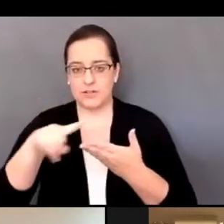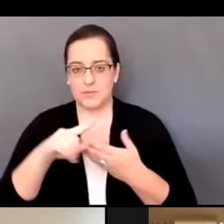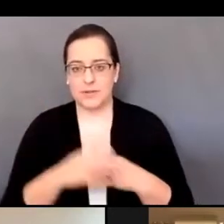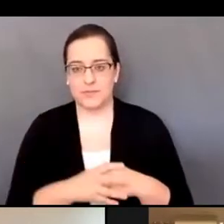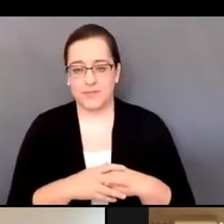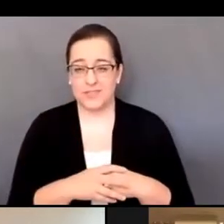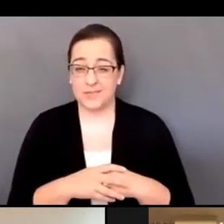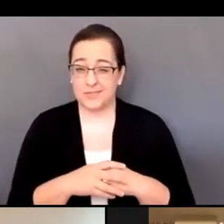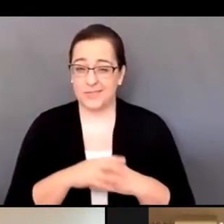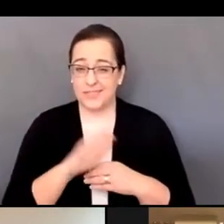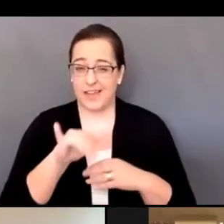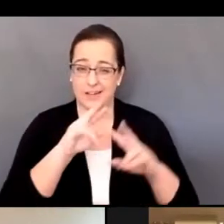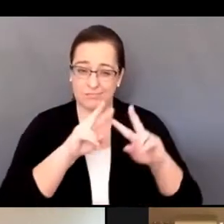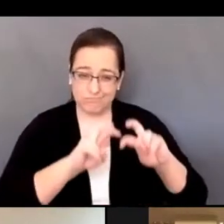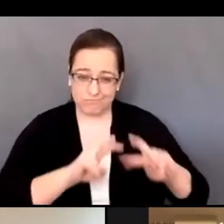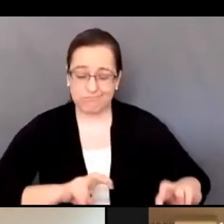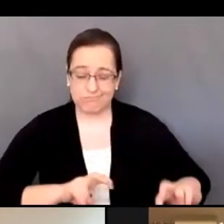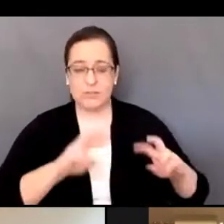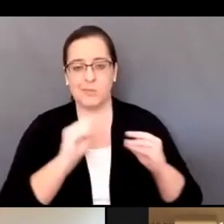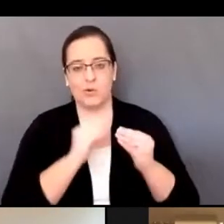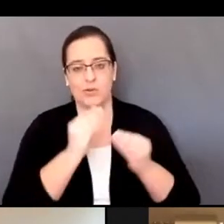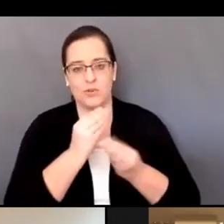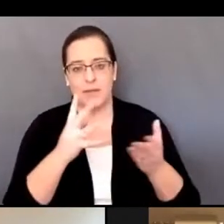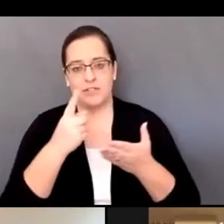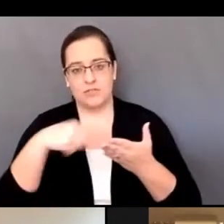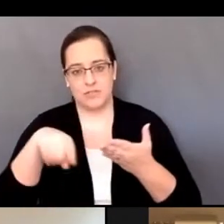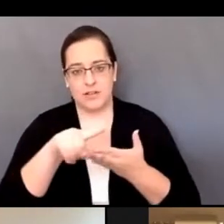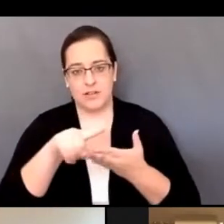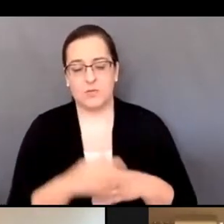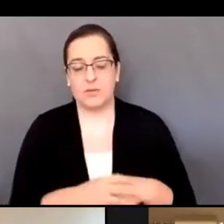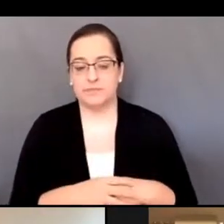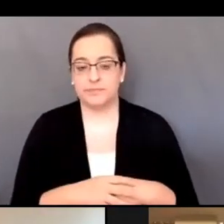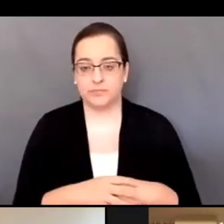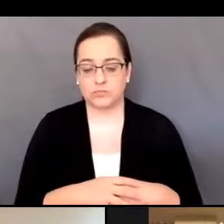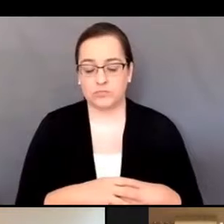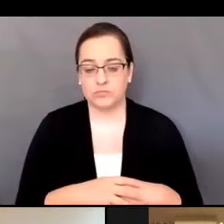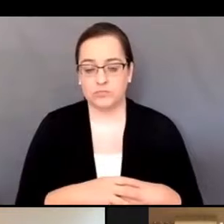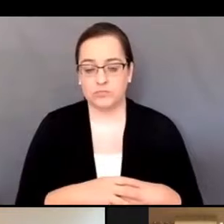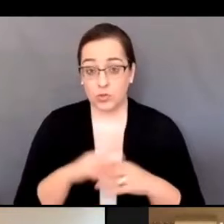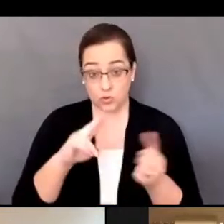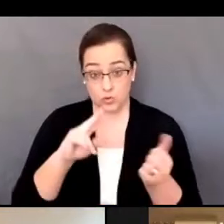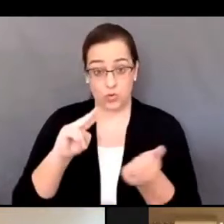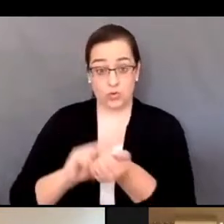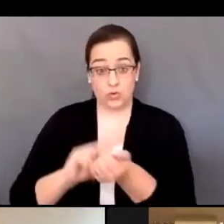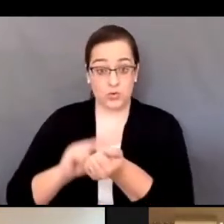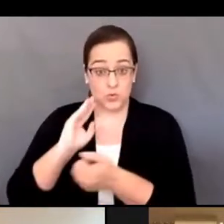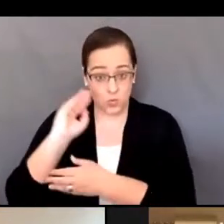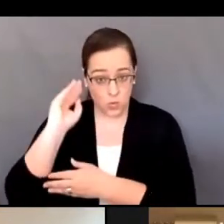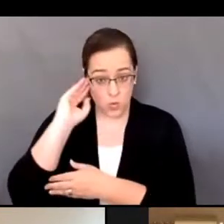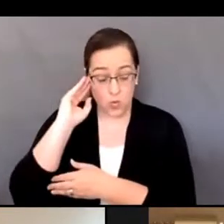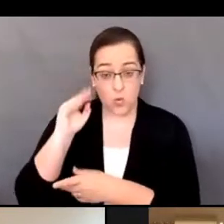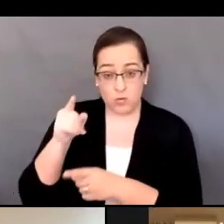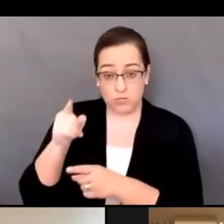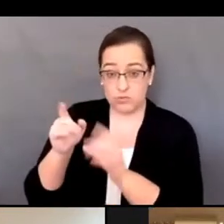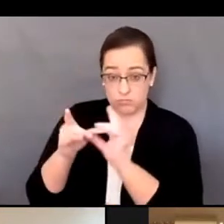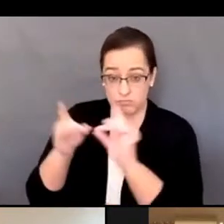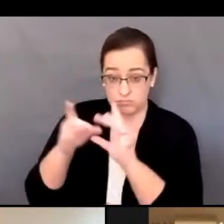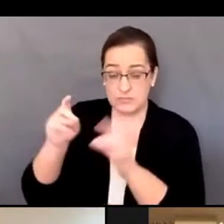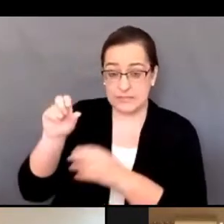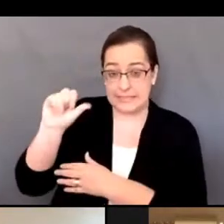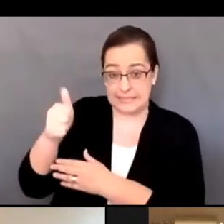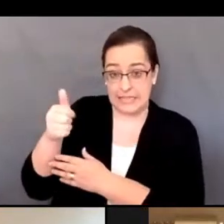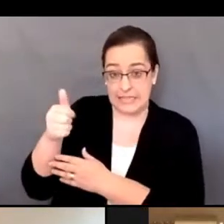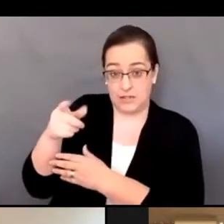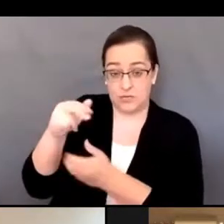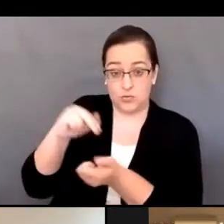I hope to have more information next week. Okay, and with the nursing home facilities, you said that 10 of them